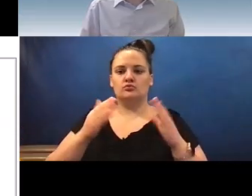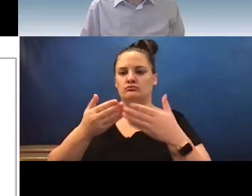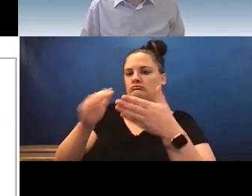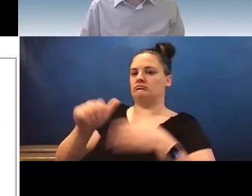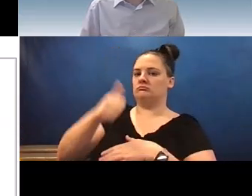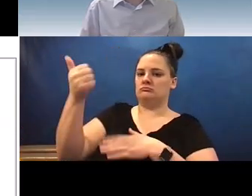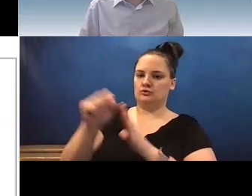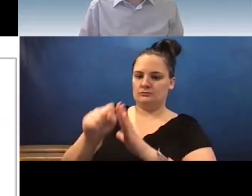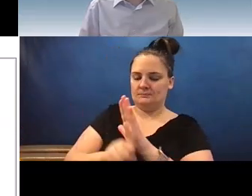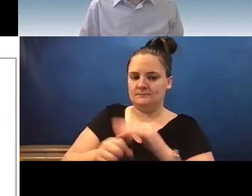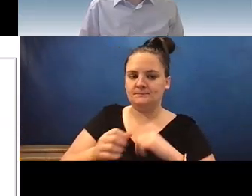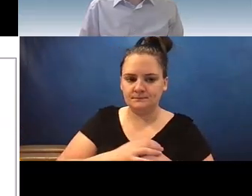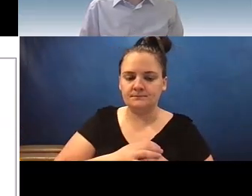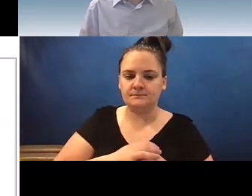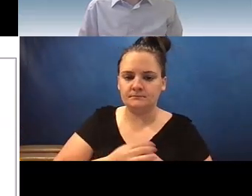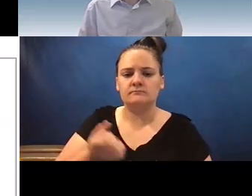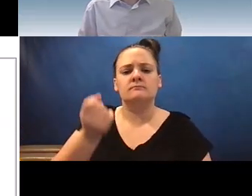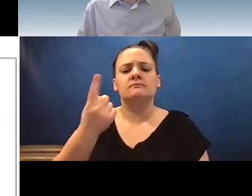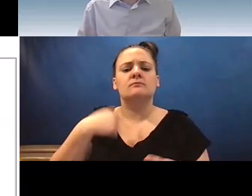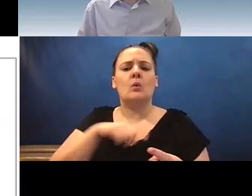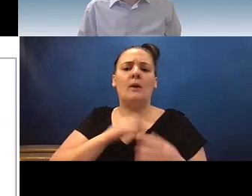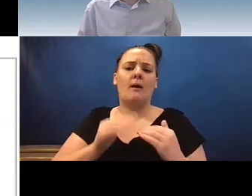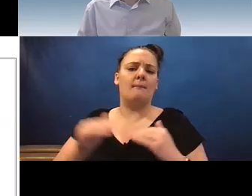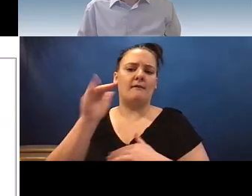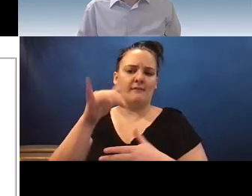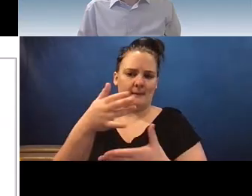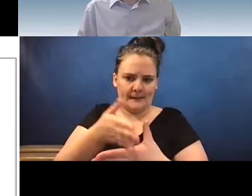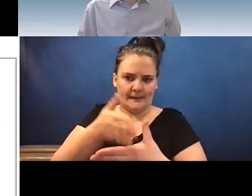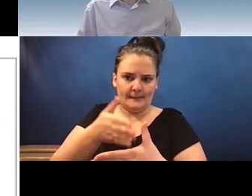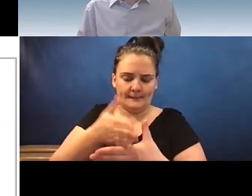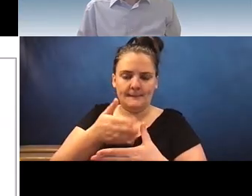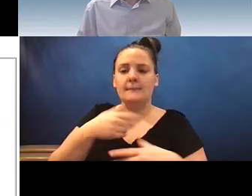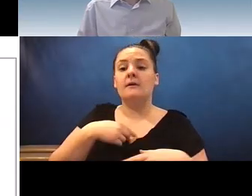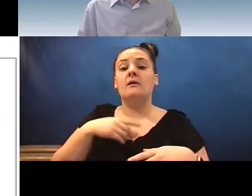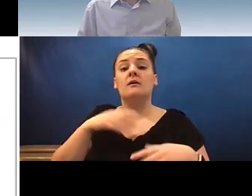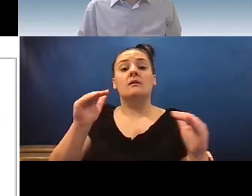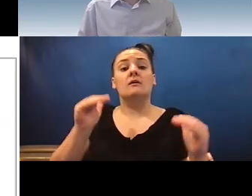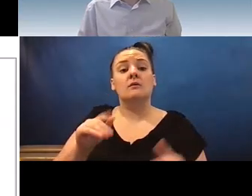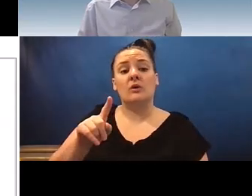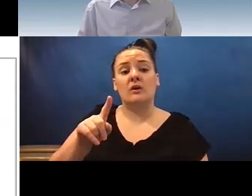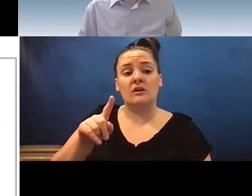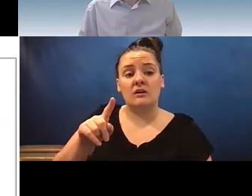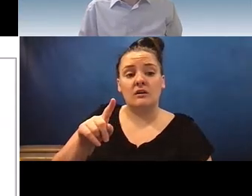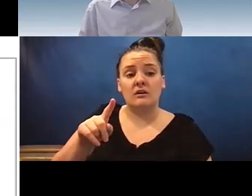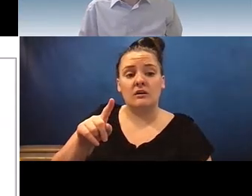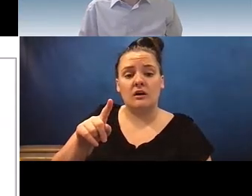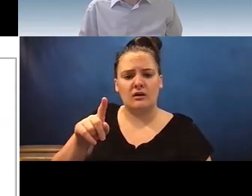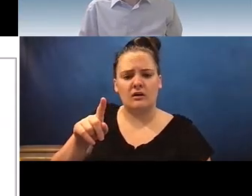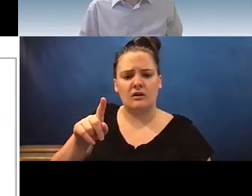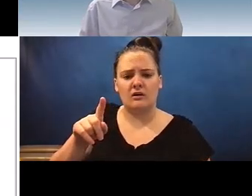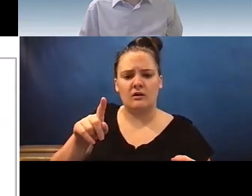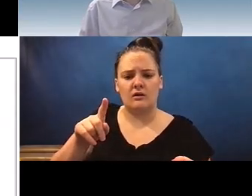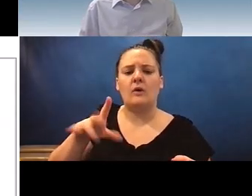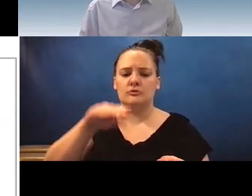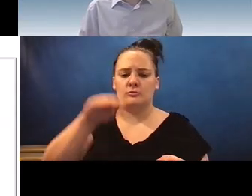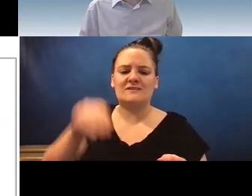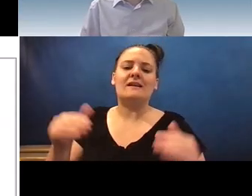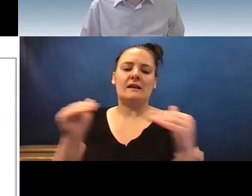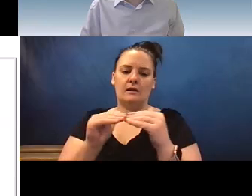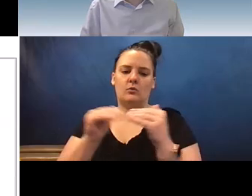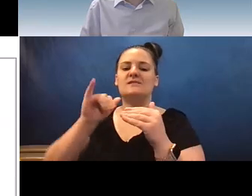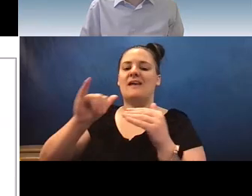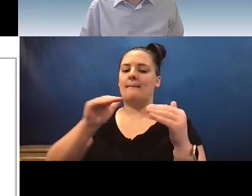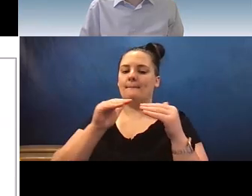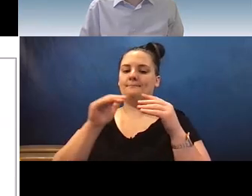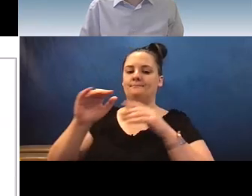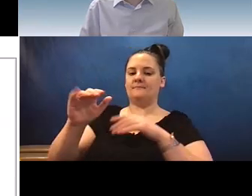peer group median for price, where 100% equals the peer group median versus the price savings if that hospital had prices at the